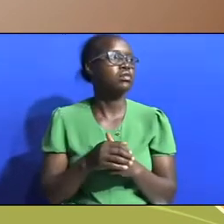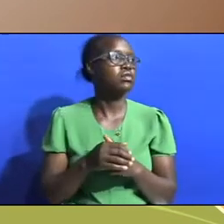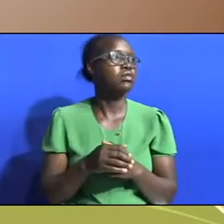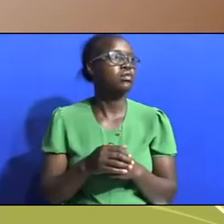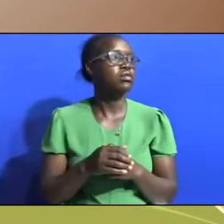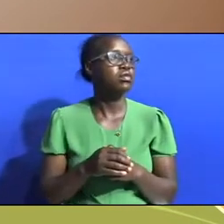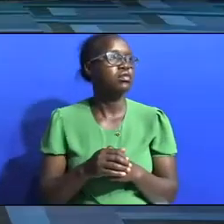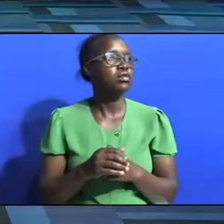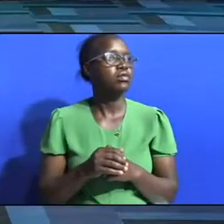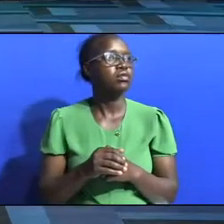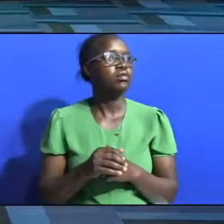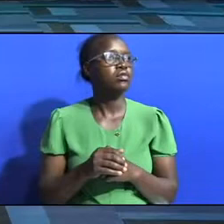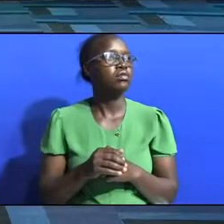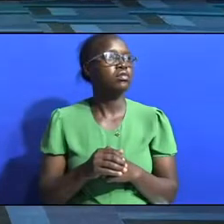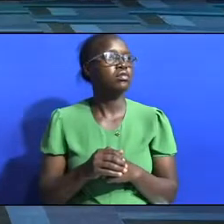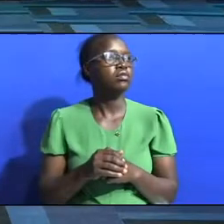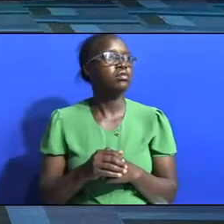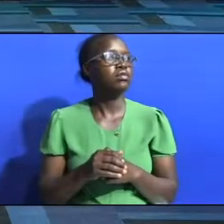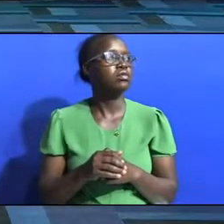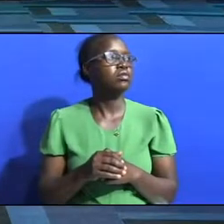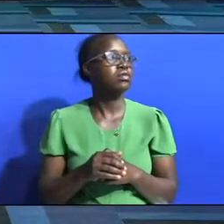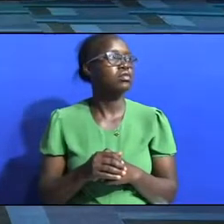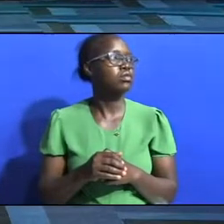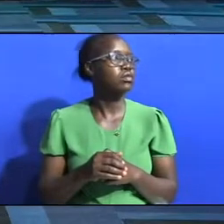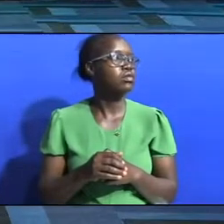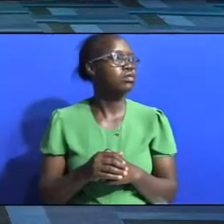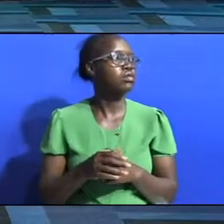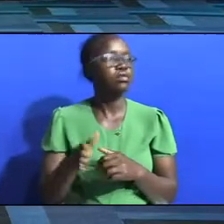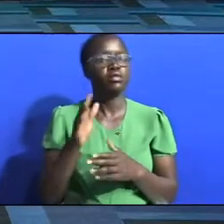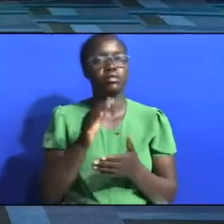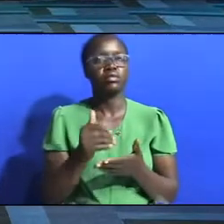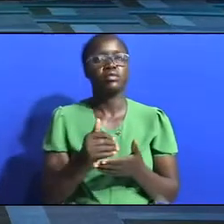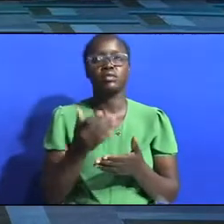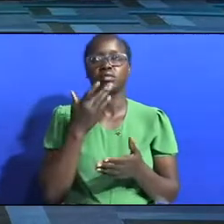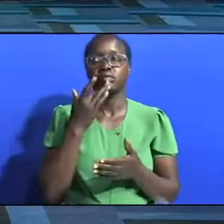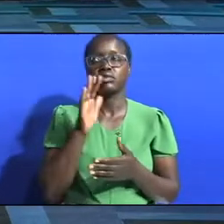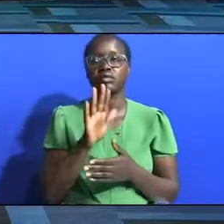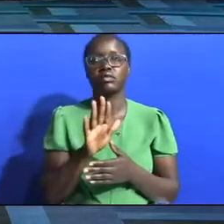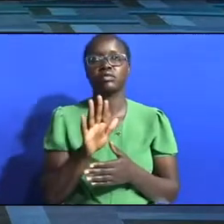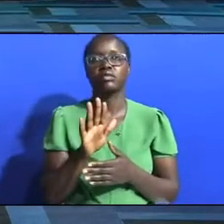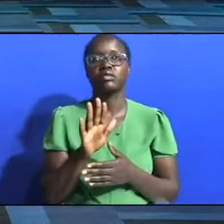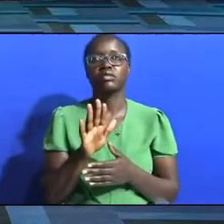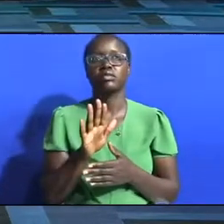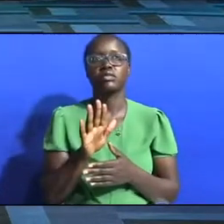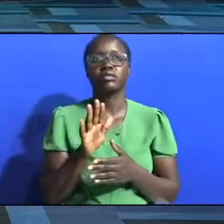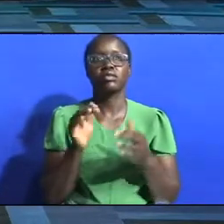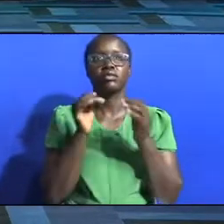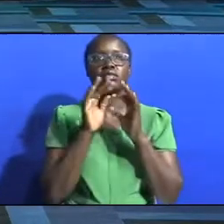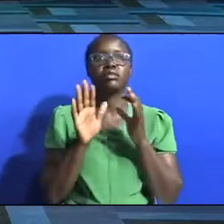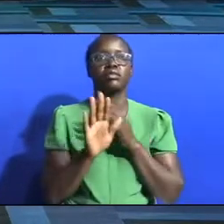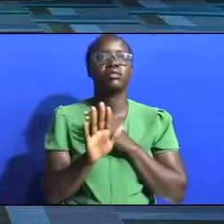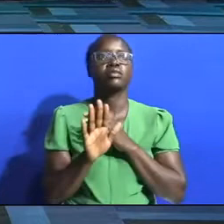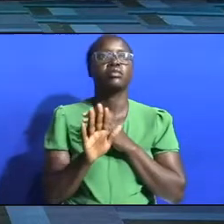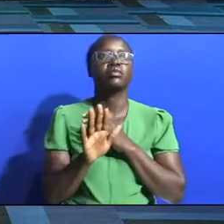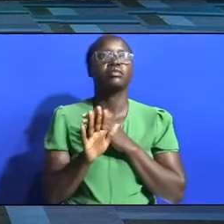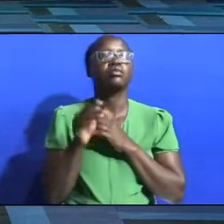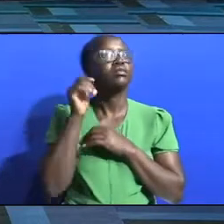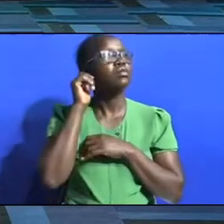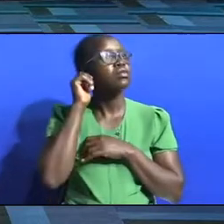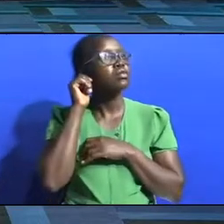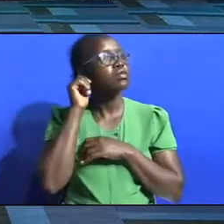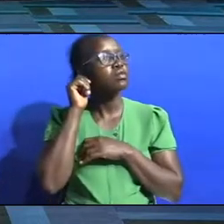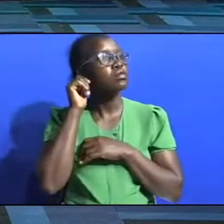Just do what is right. Okay? And God is going to favor you. He's going to bless your